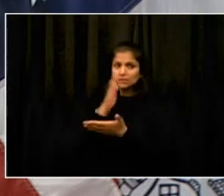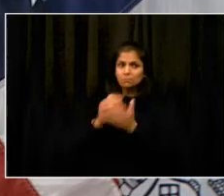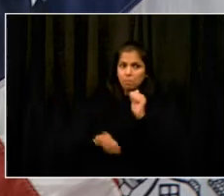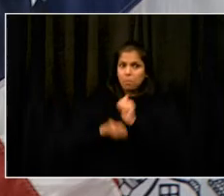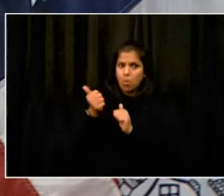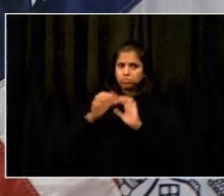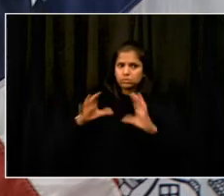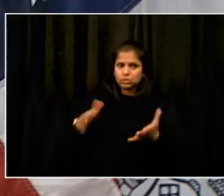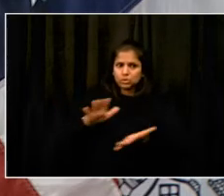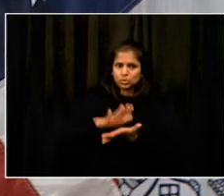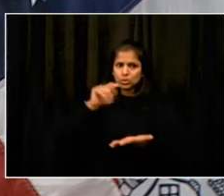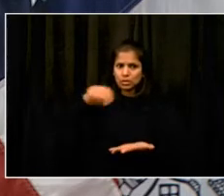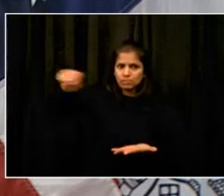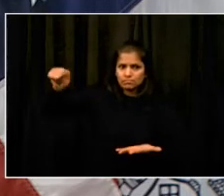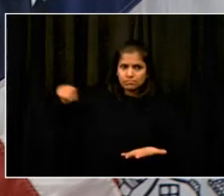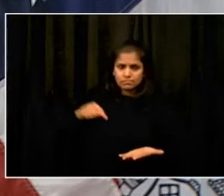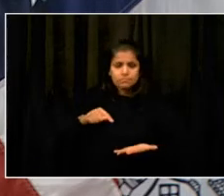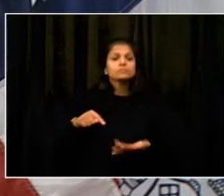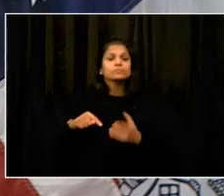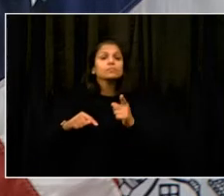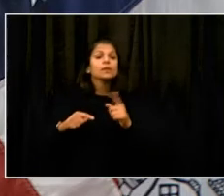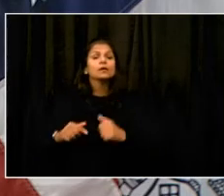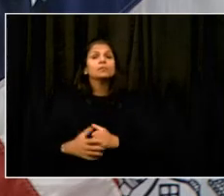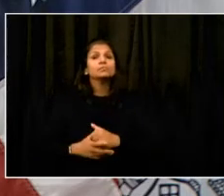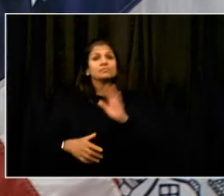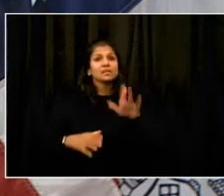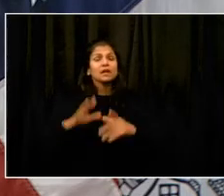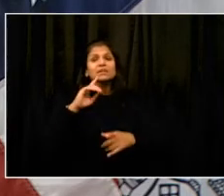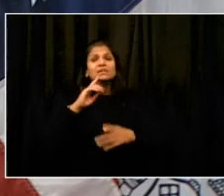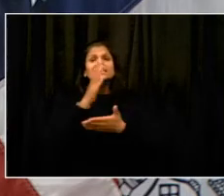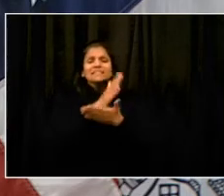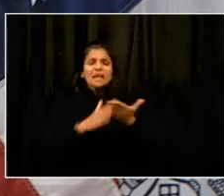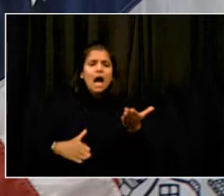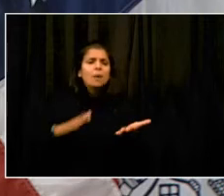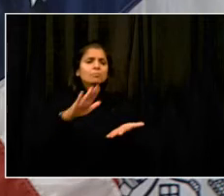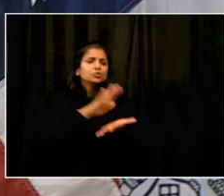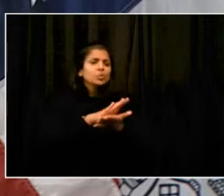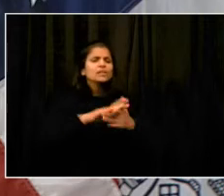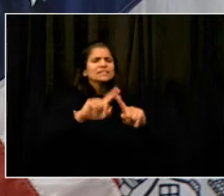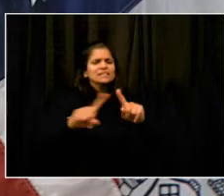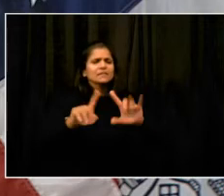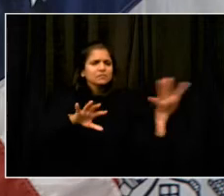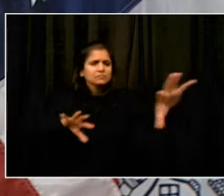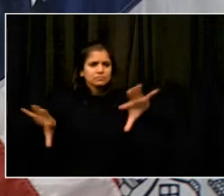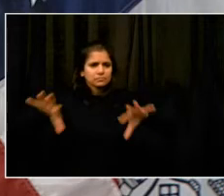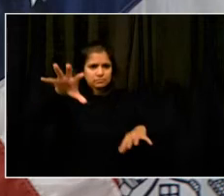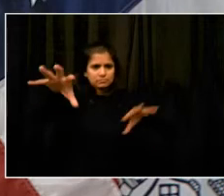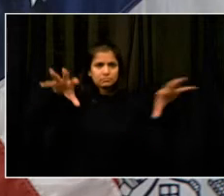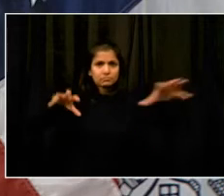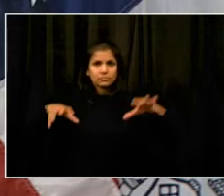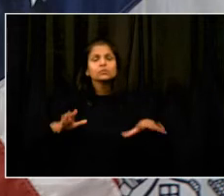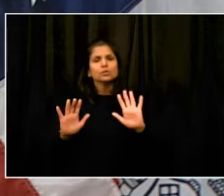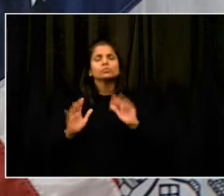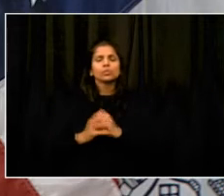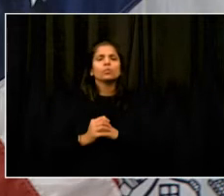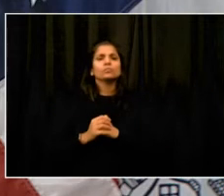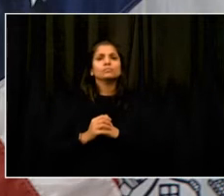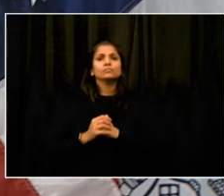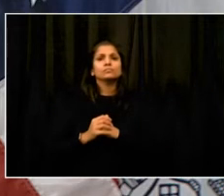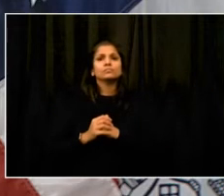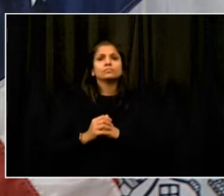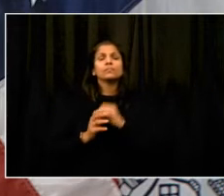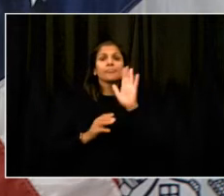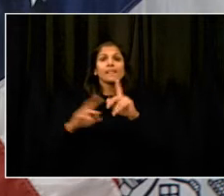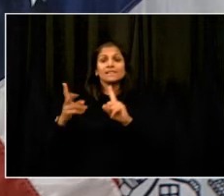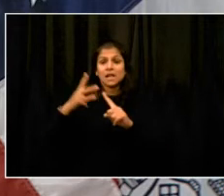have it for some kids, but it's going to become more and more the norm. Go ahead, Andrew. Okay, the second question has to do with your